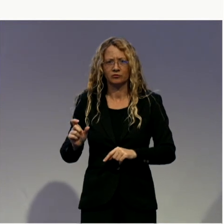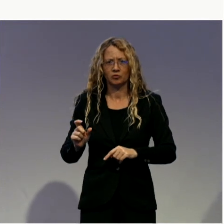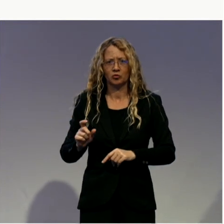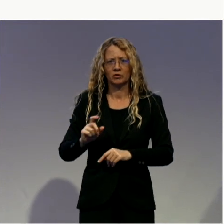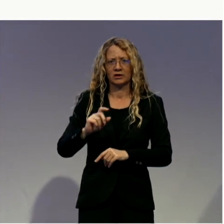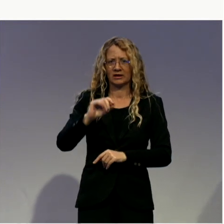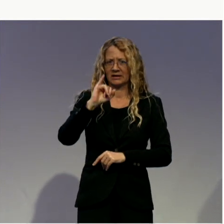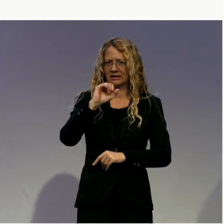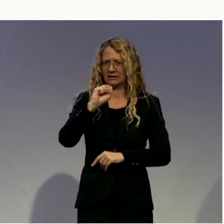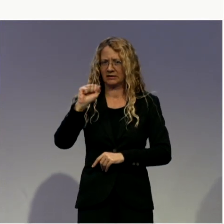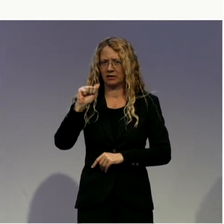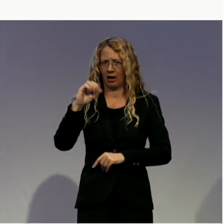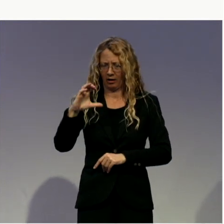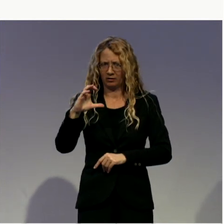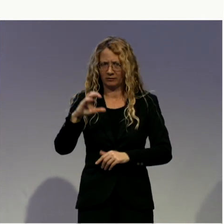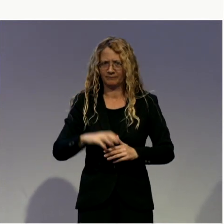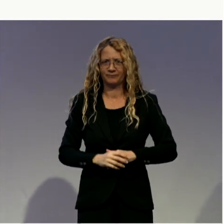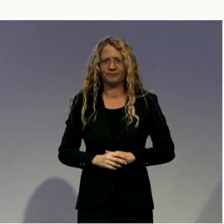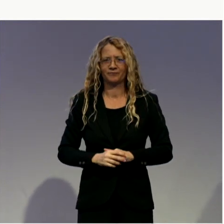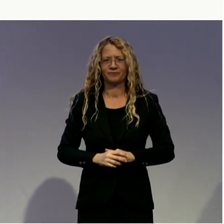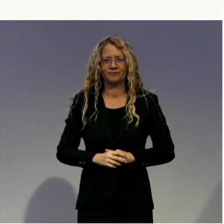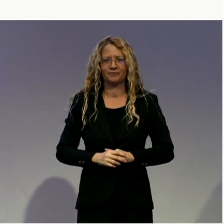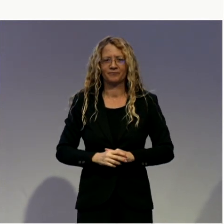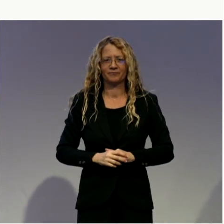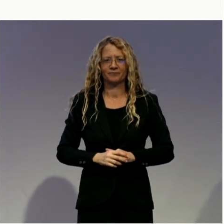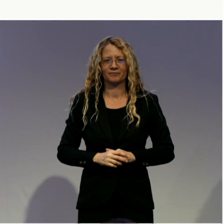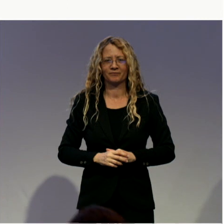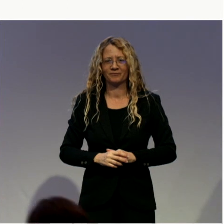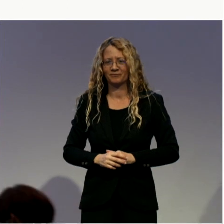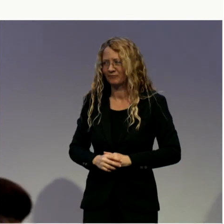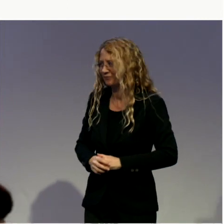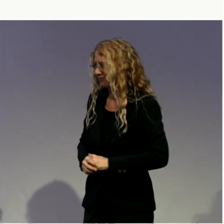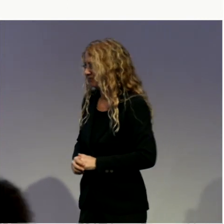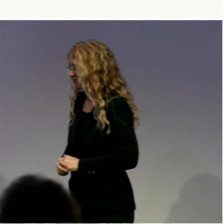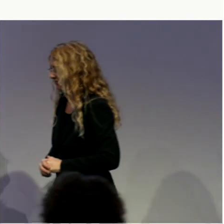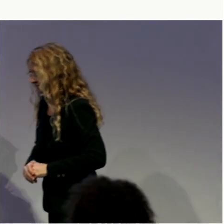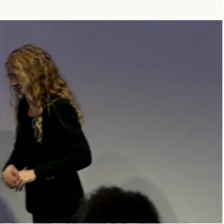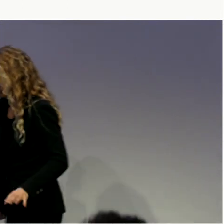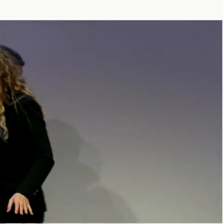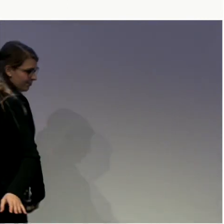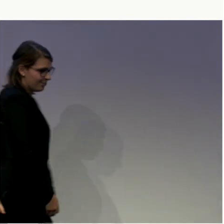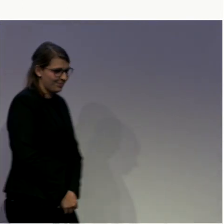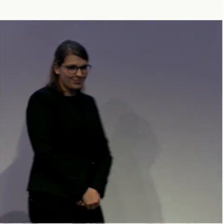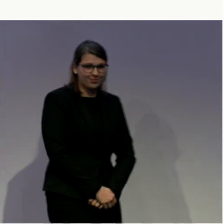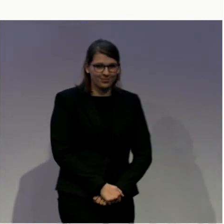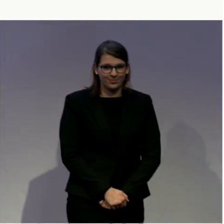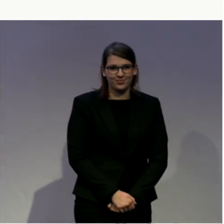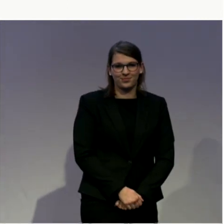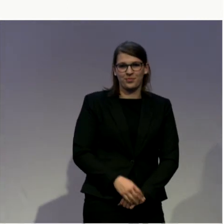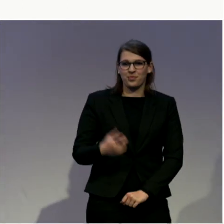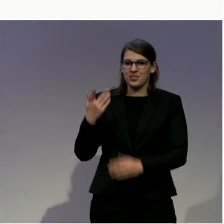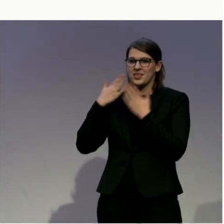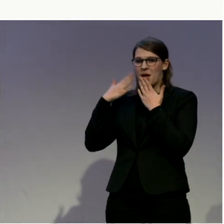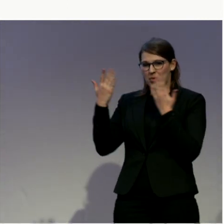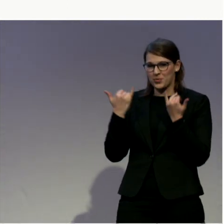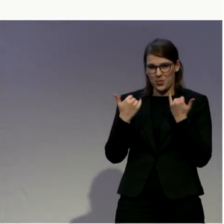Project for really an amazing conference. This was my first time and just a fabulous experience, and I have so much to say. First of all, the film that you're about to